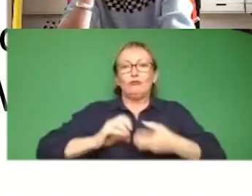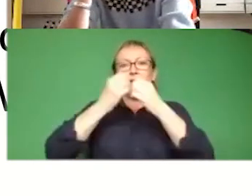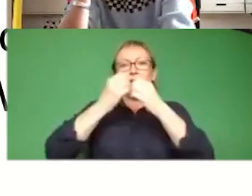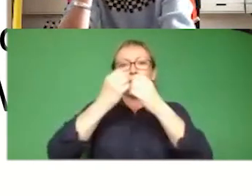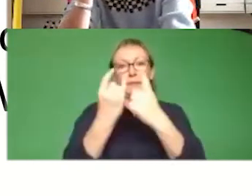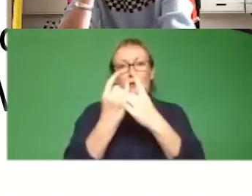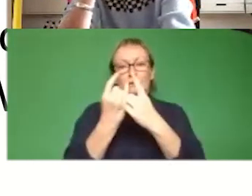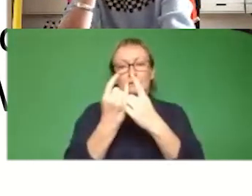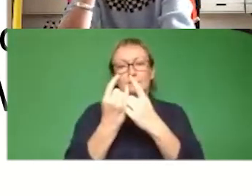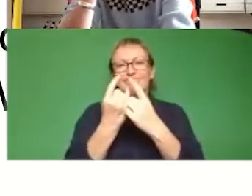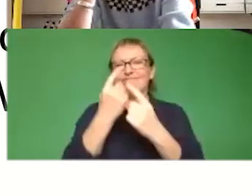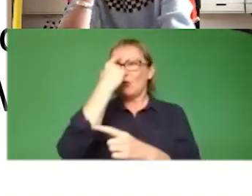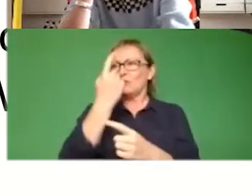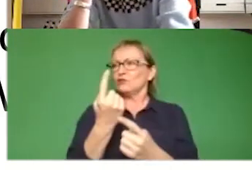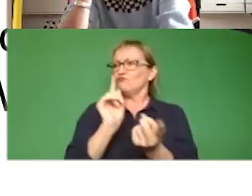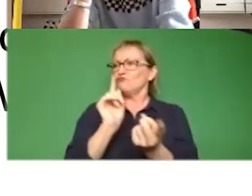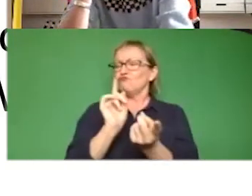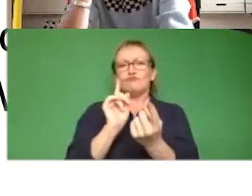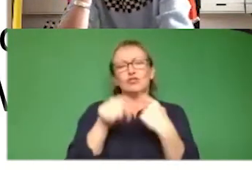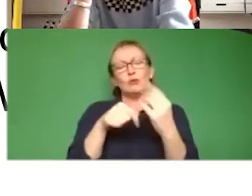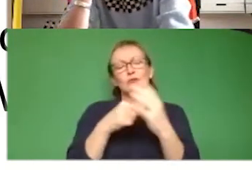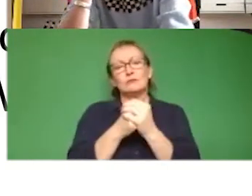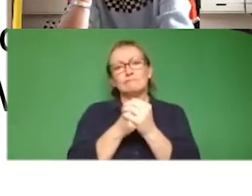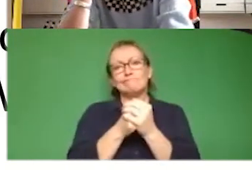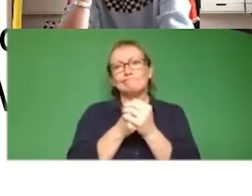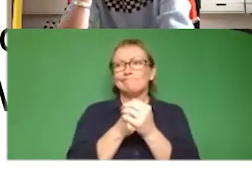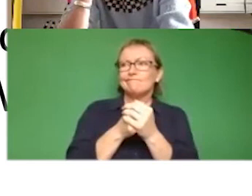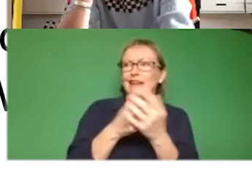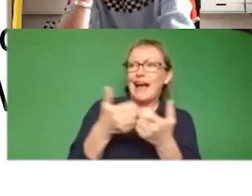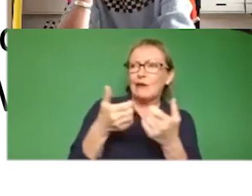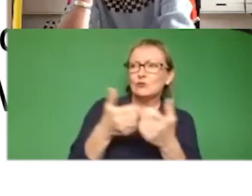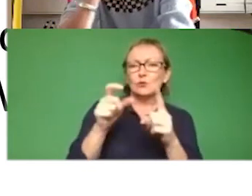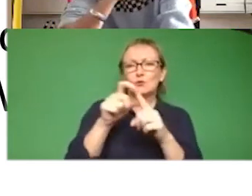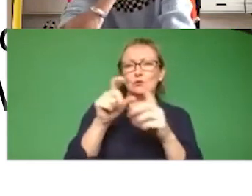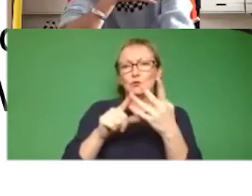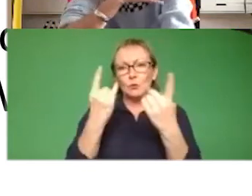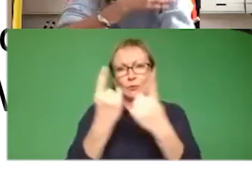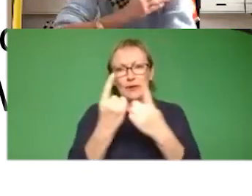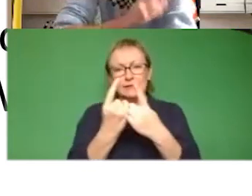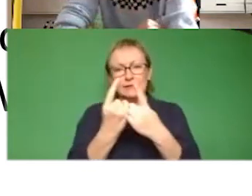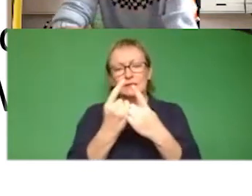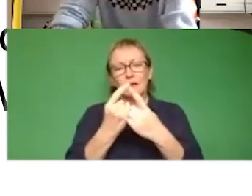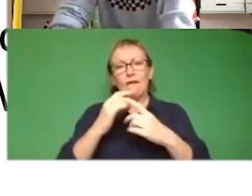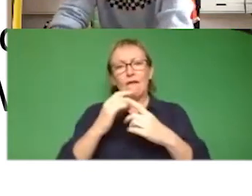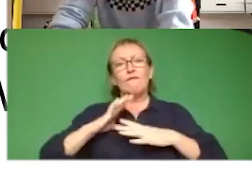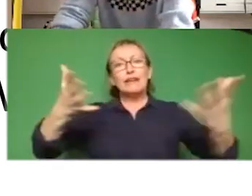I guess just a response, as I touched on earlier, about just wanting to do things and be free